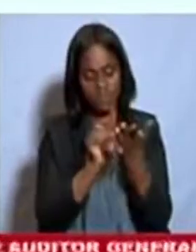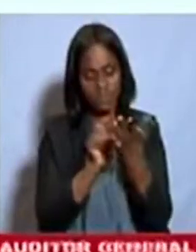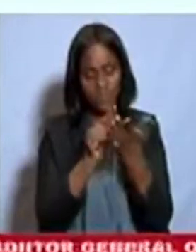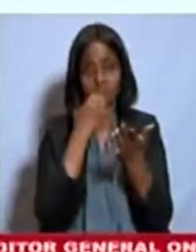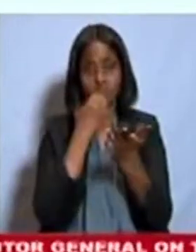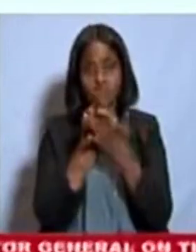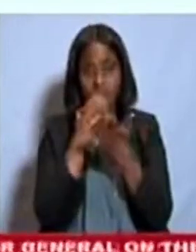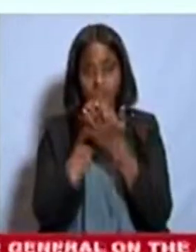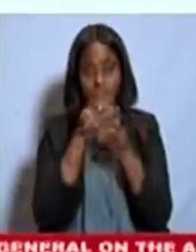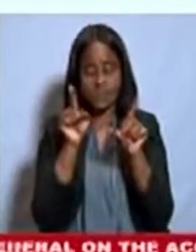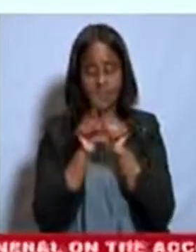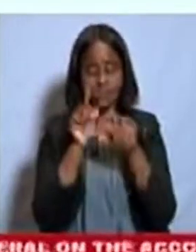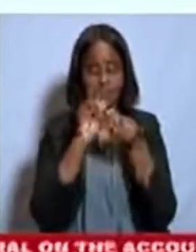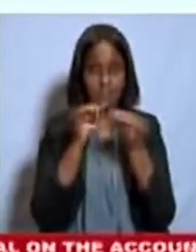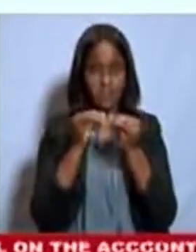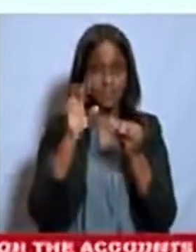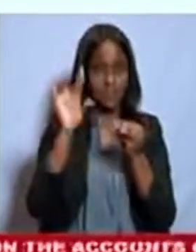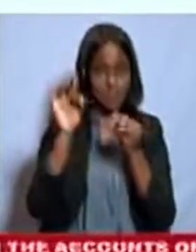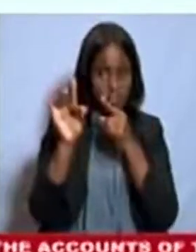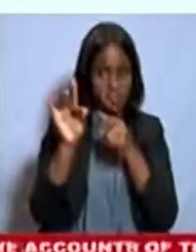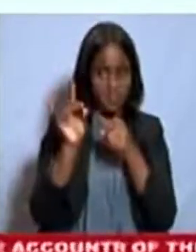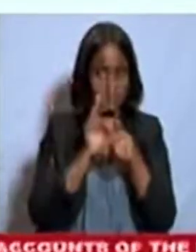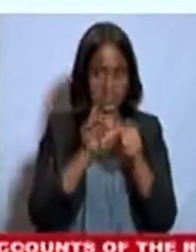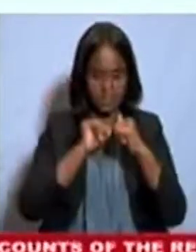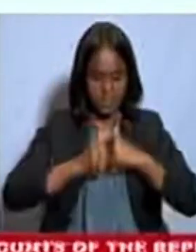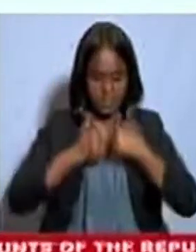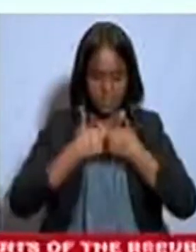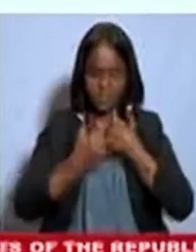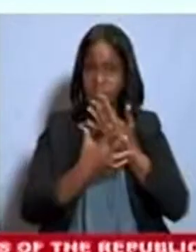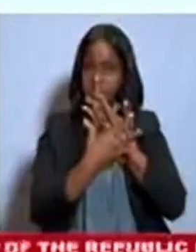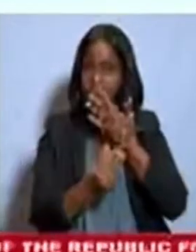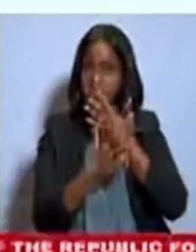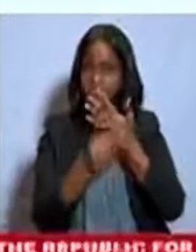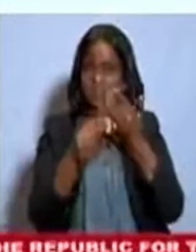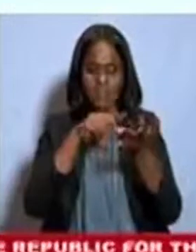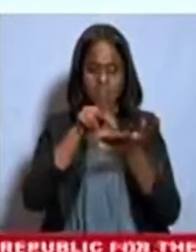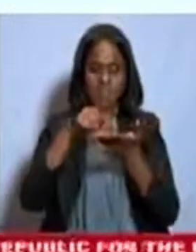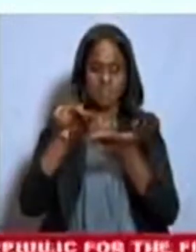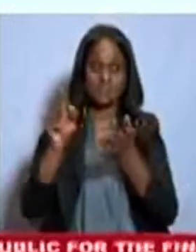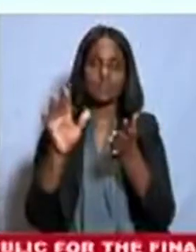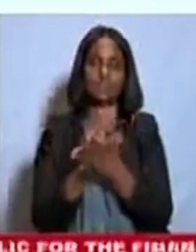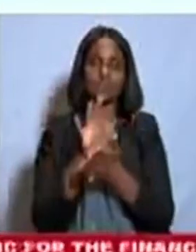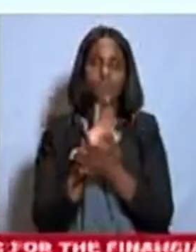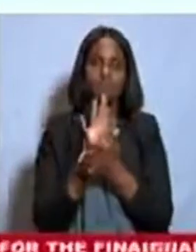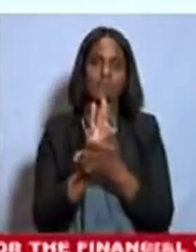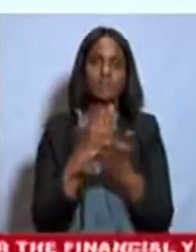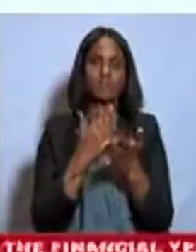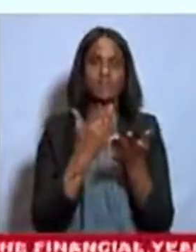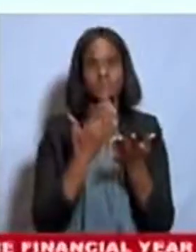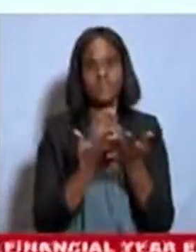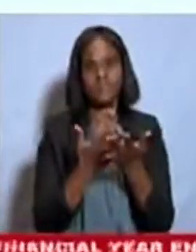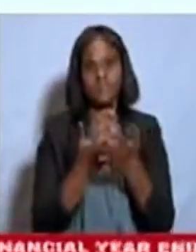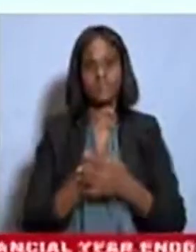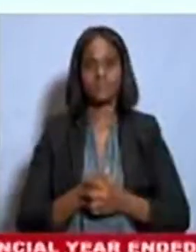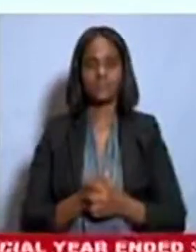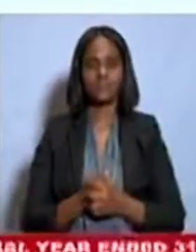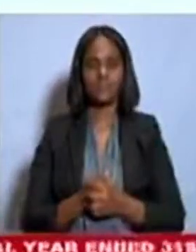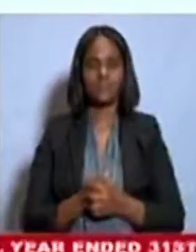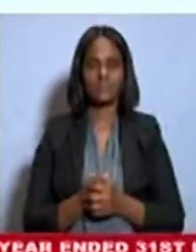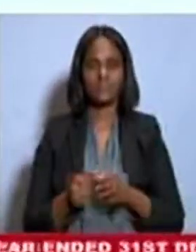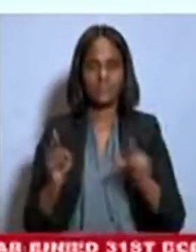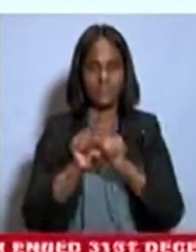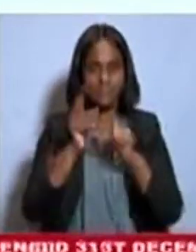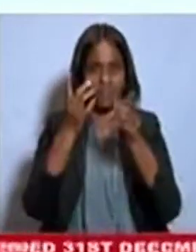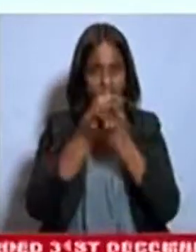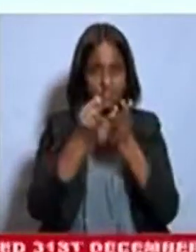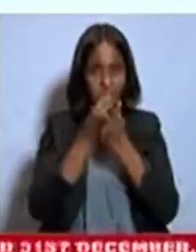evidence, Appendix 9, we have copies of the payment vouchers. and accounted